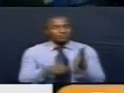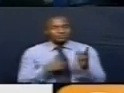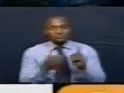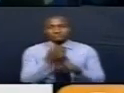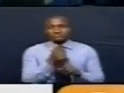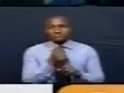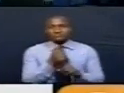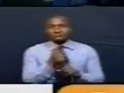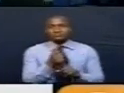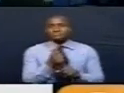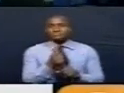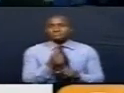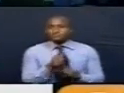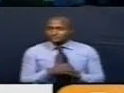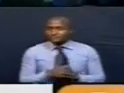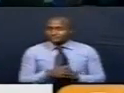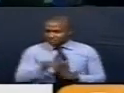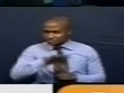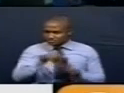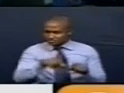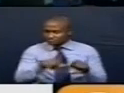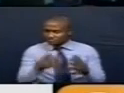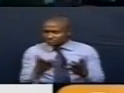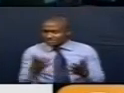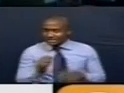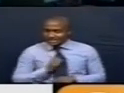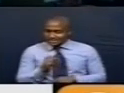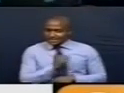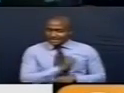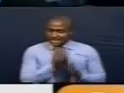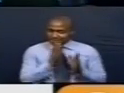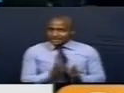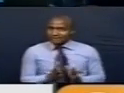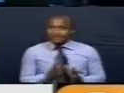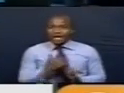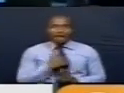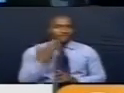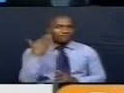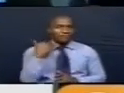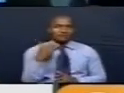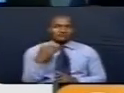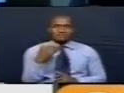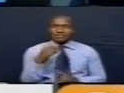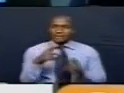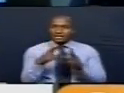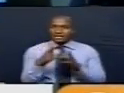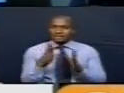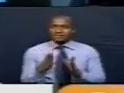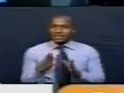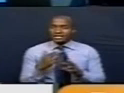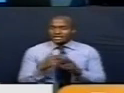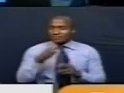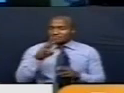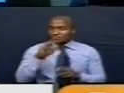up for contention in this county in the senatorial race, we have a former Standard Group editor, who Enoch Wambua, going up against